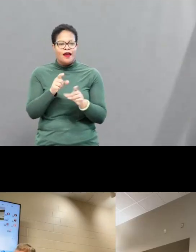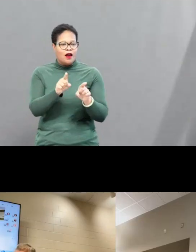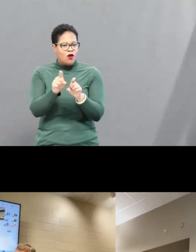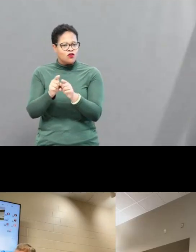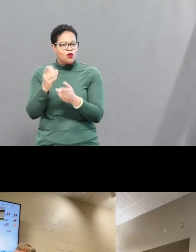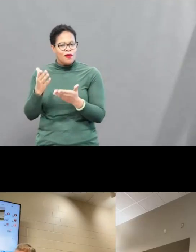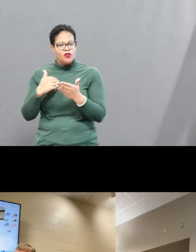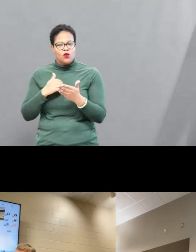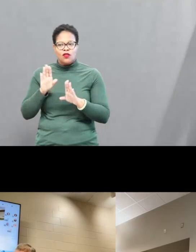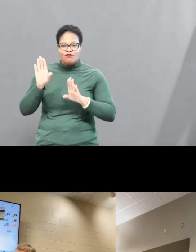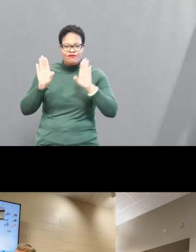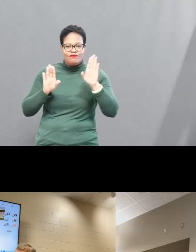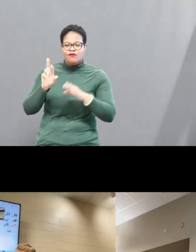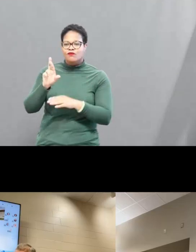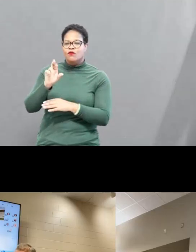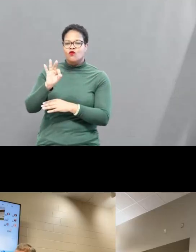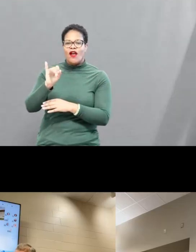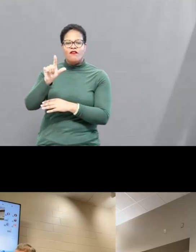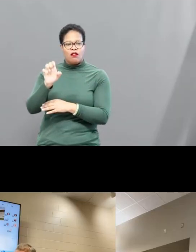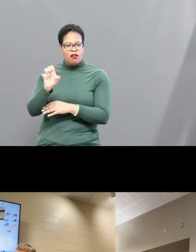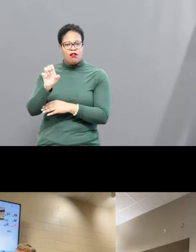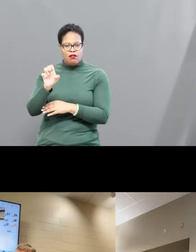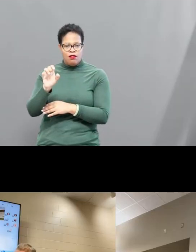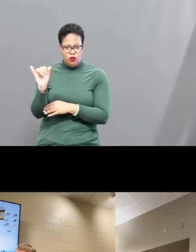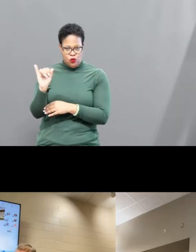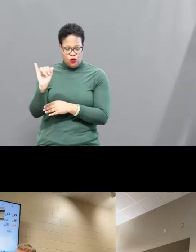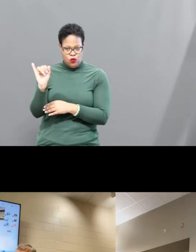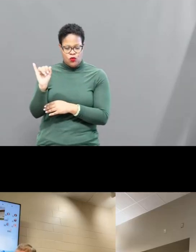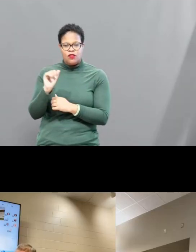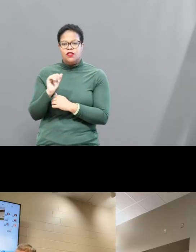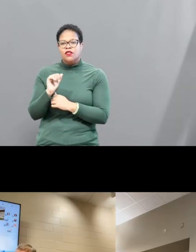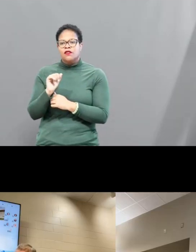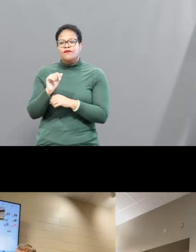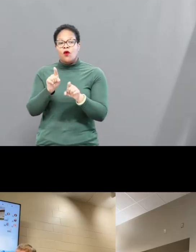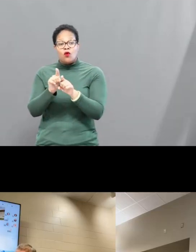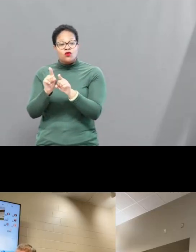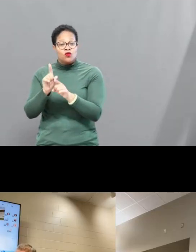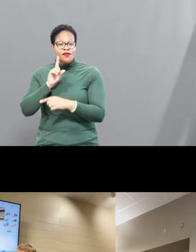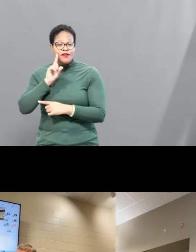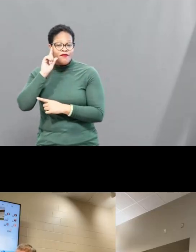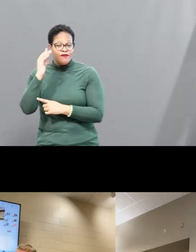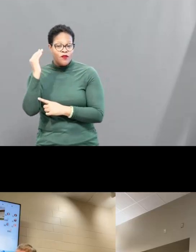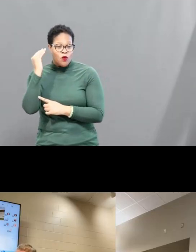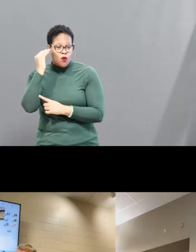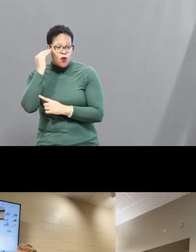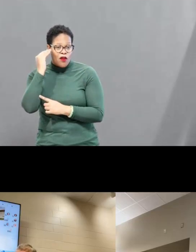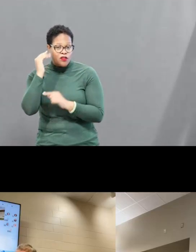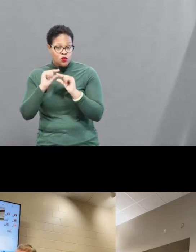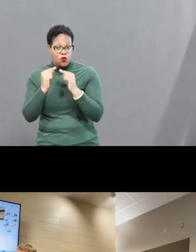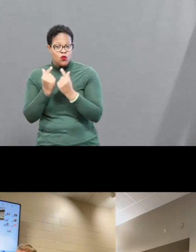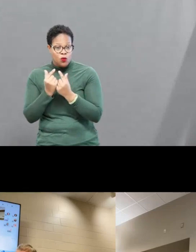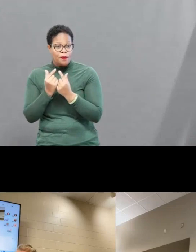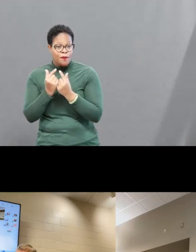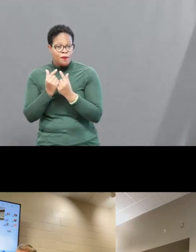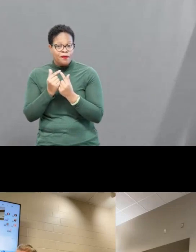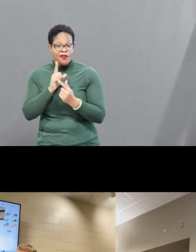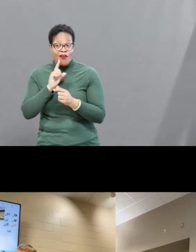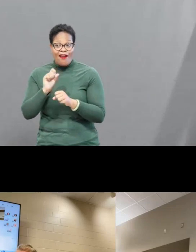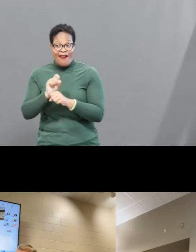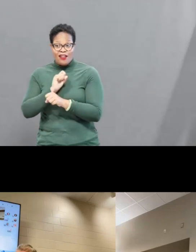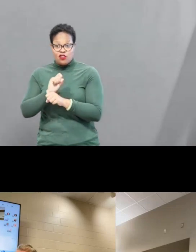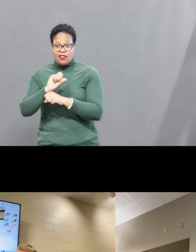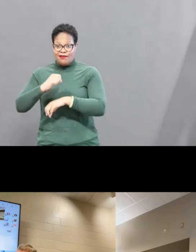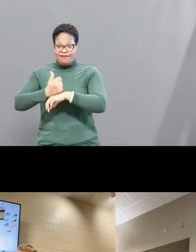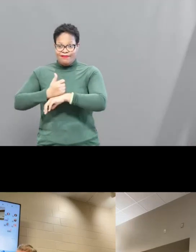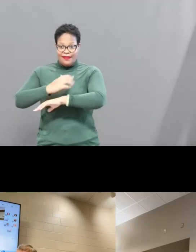be doing some raffles and things of that nature. We have our deaf awareness group. They are actually setting up